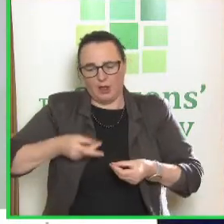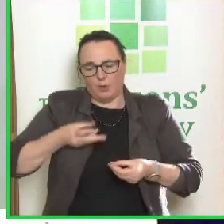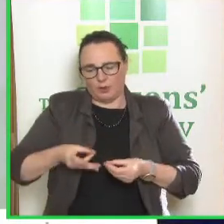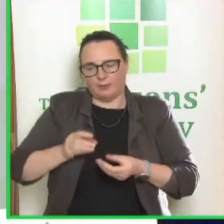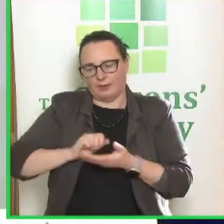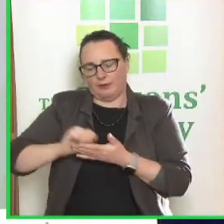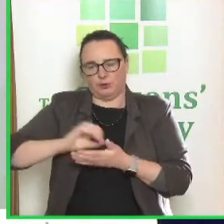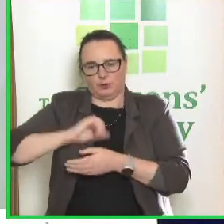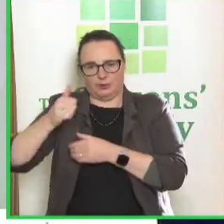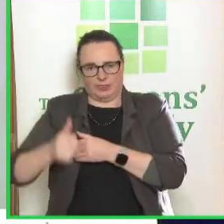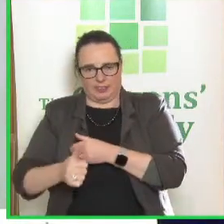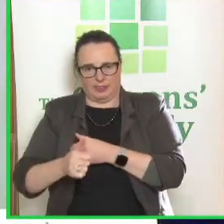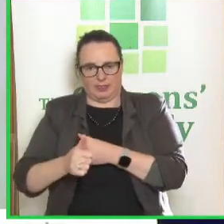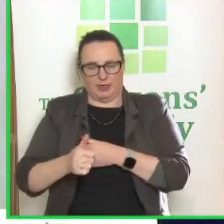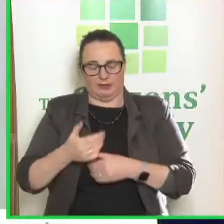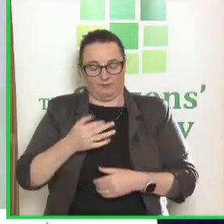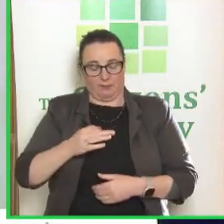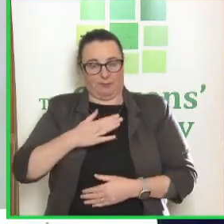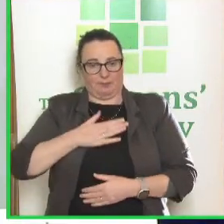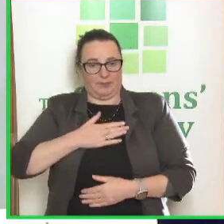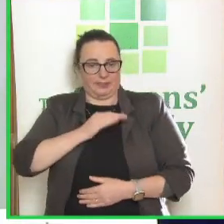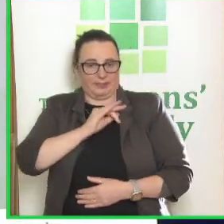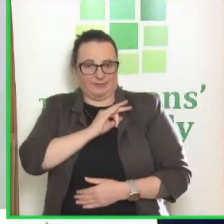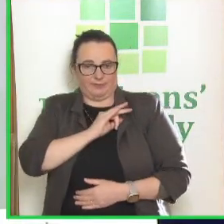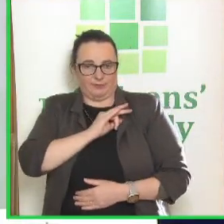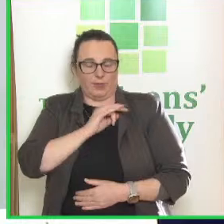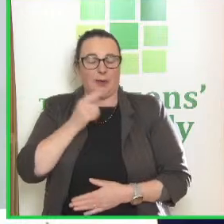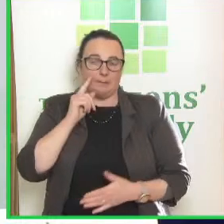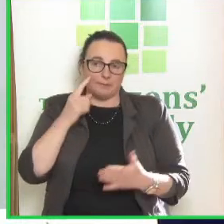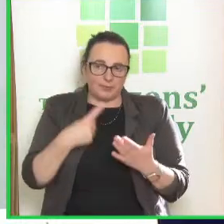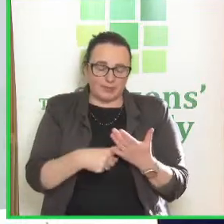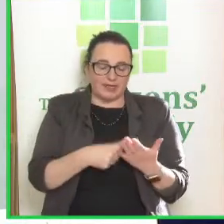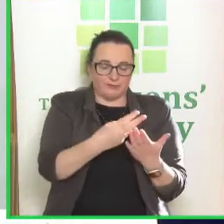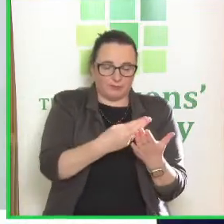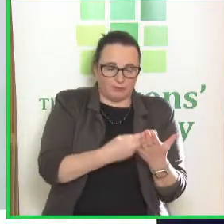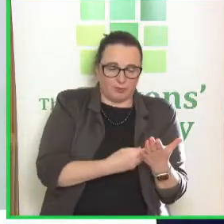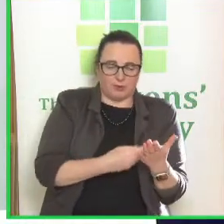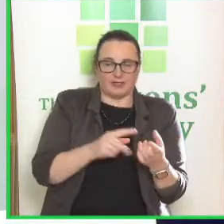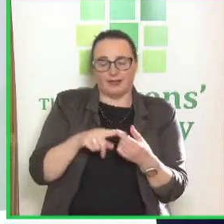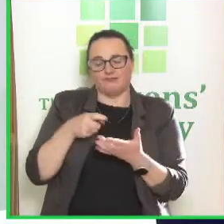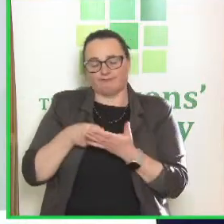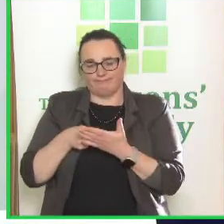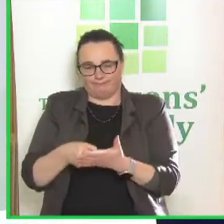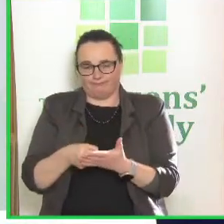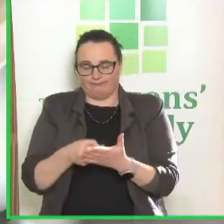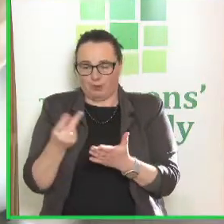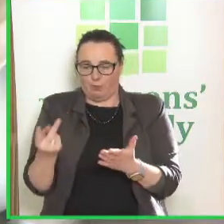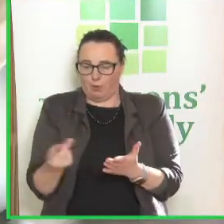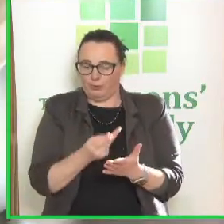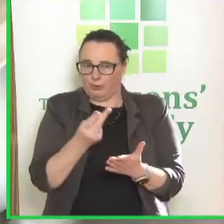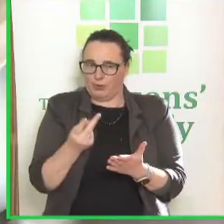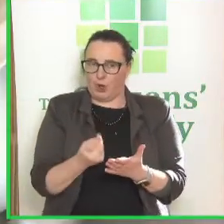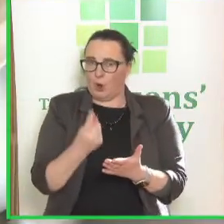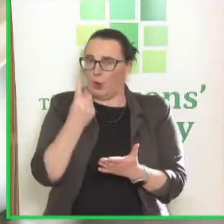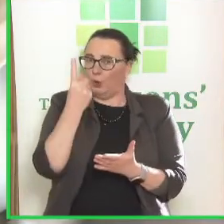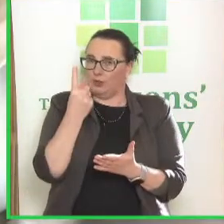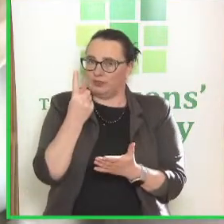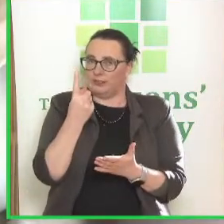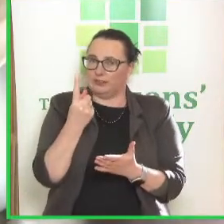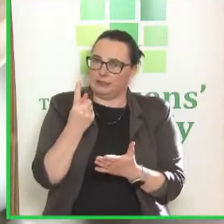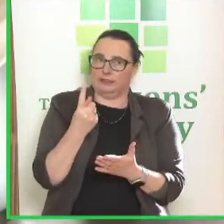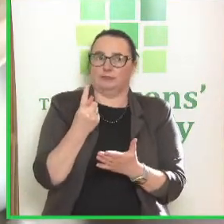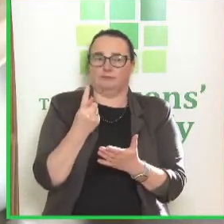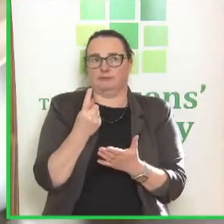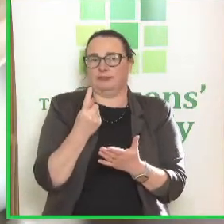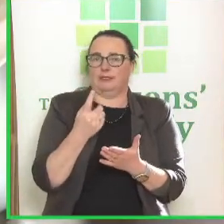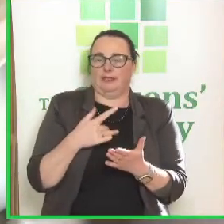message from myself. We do believe that the report and the recommendations presents a once-in-a-generational opportunity